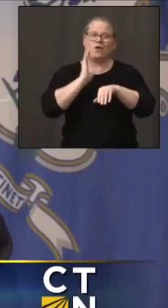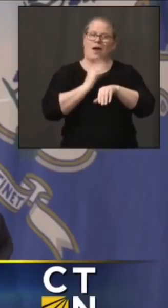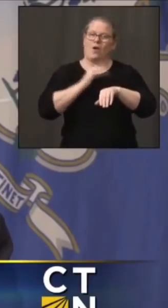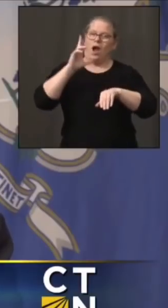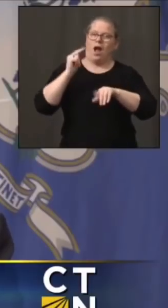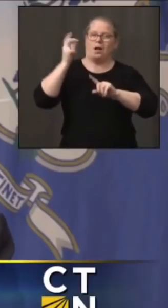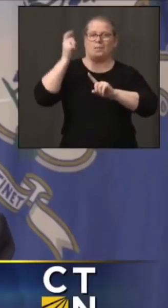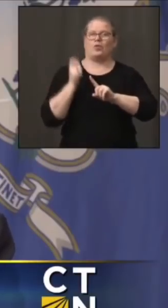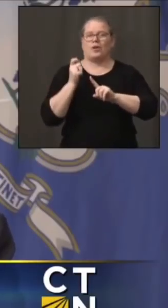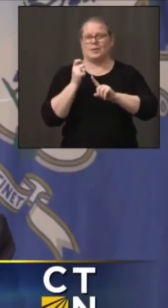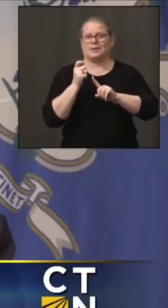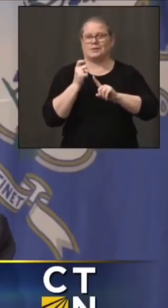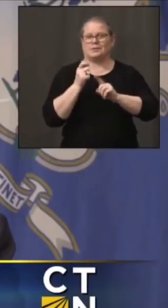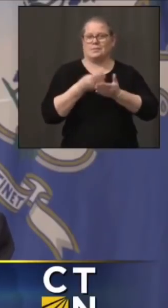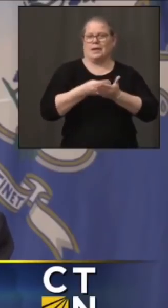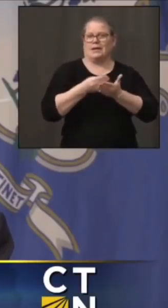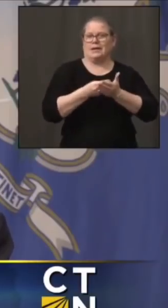think